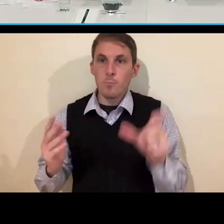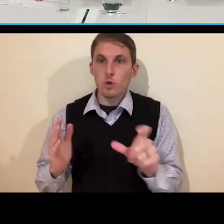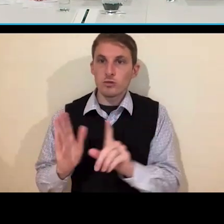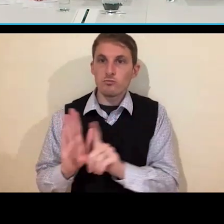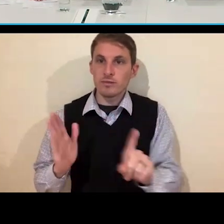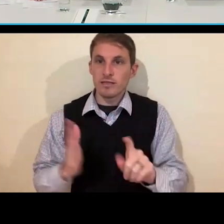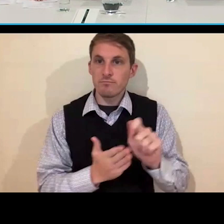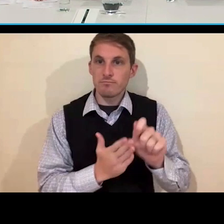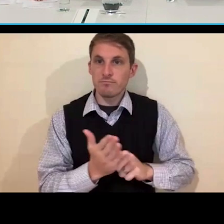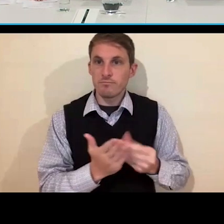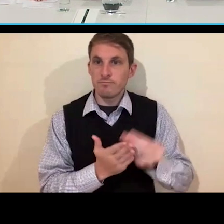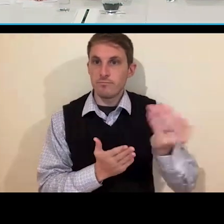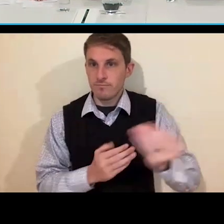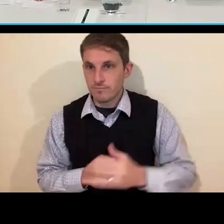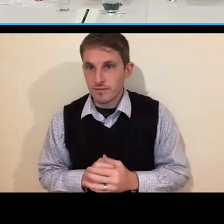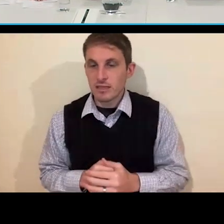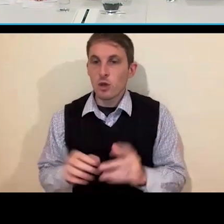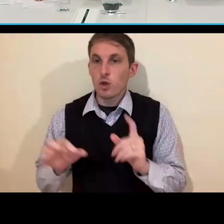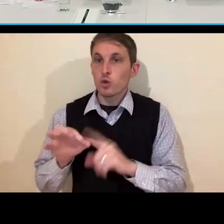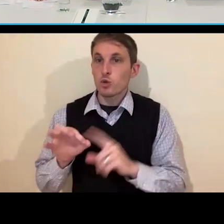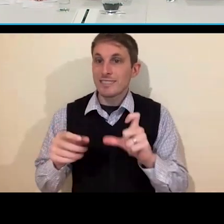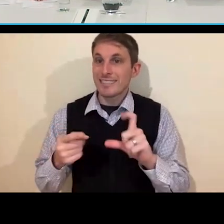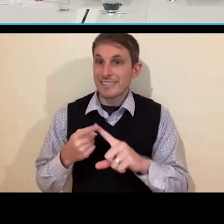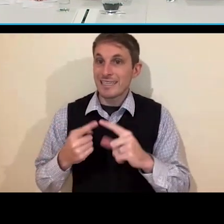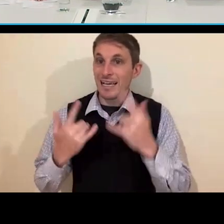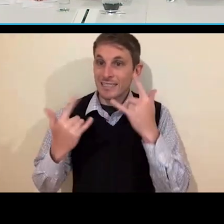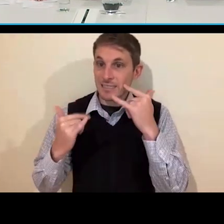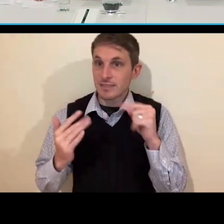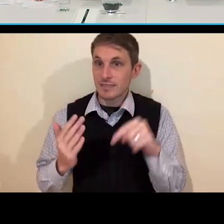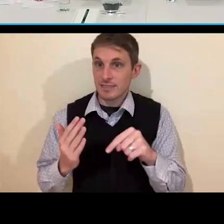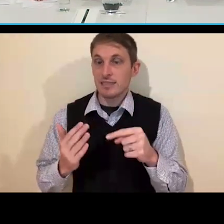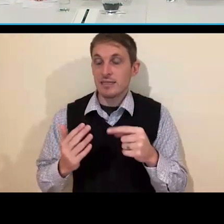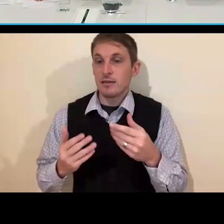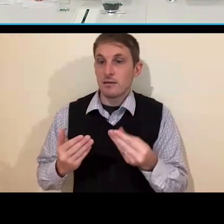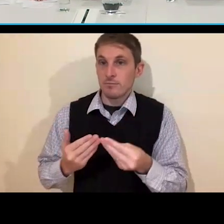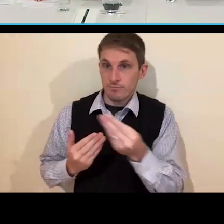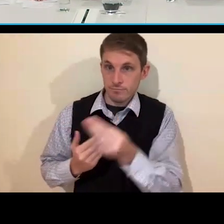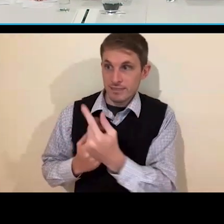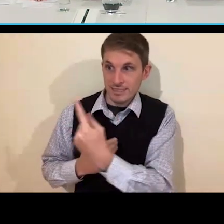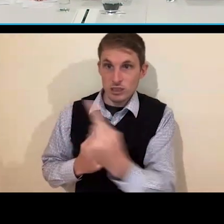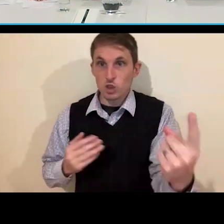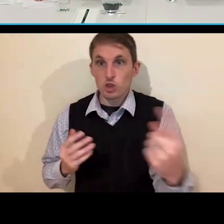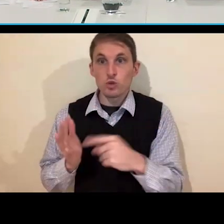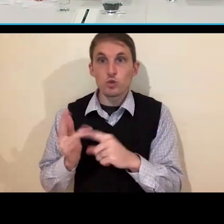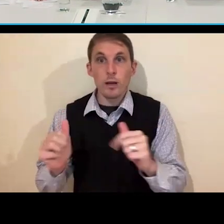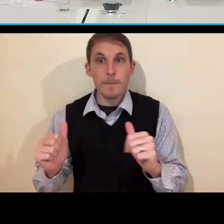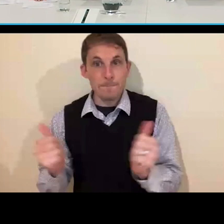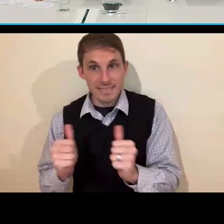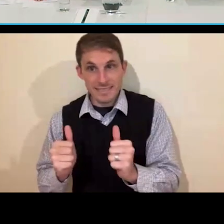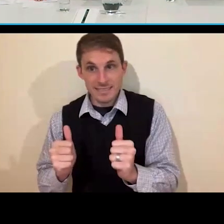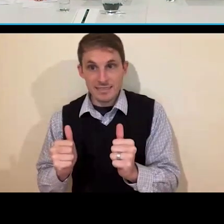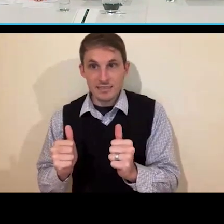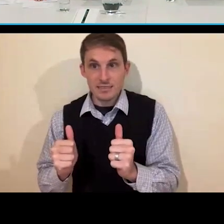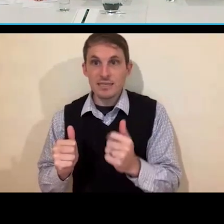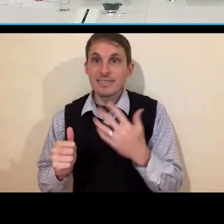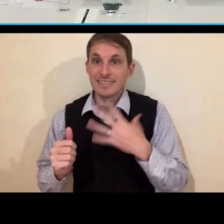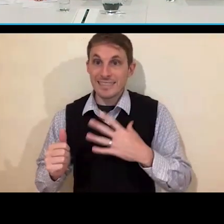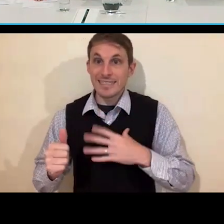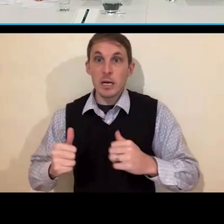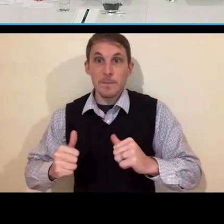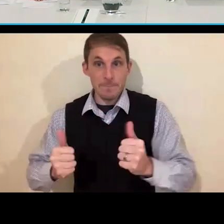So a suitable version of the QCE assessment must be offered to each care recipient for completion around the same time every